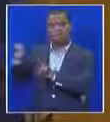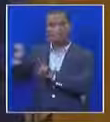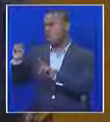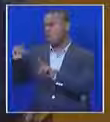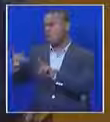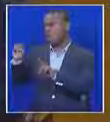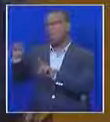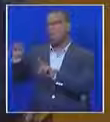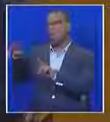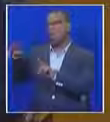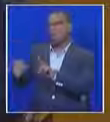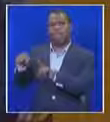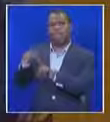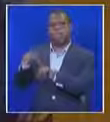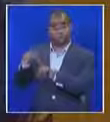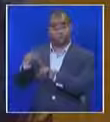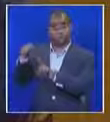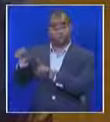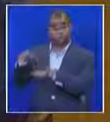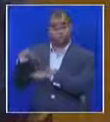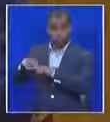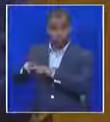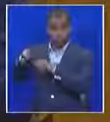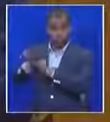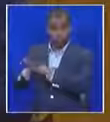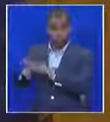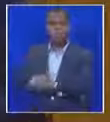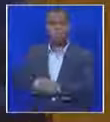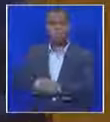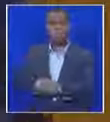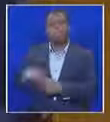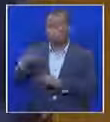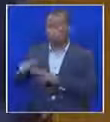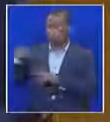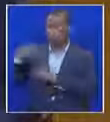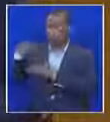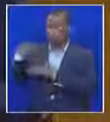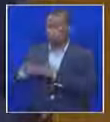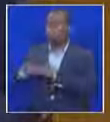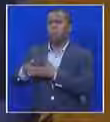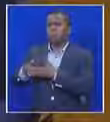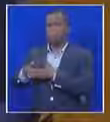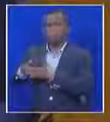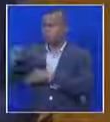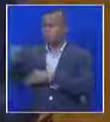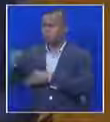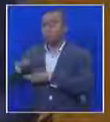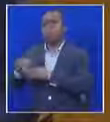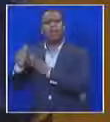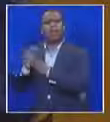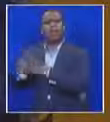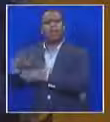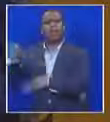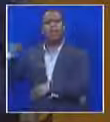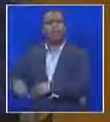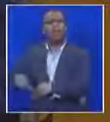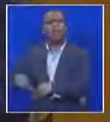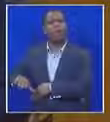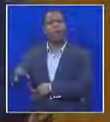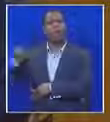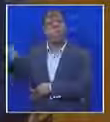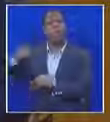Now, I am interested to learn that despite her very disastrous performance, has led the airline within the brink of